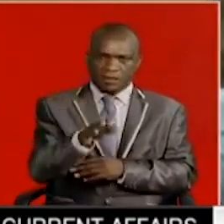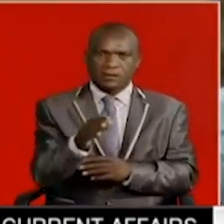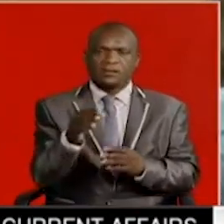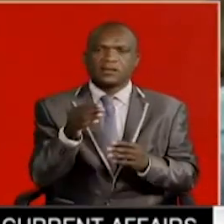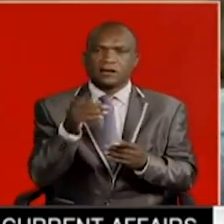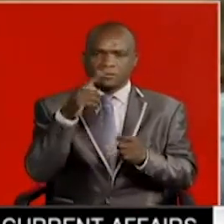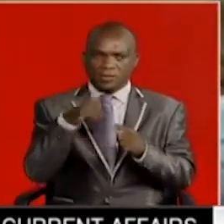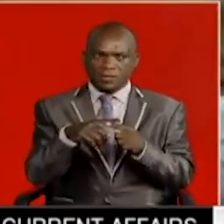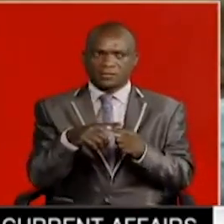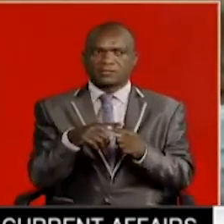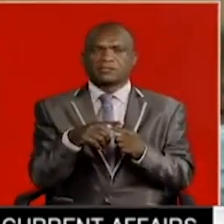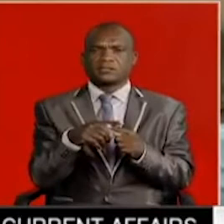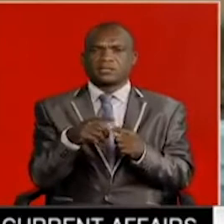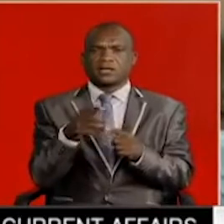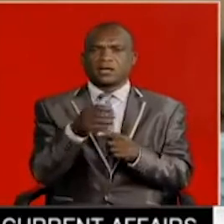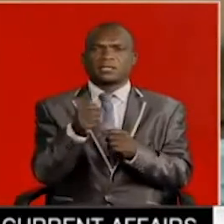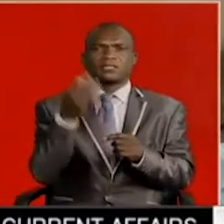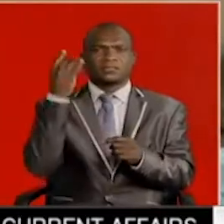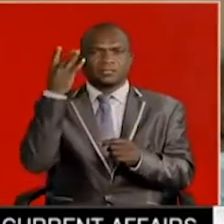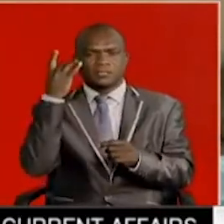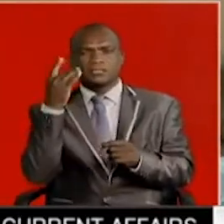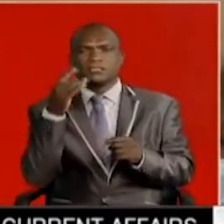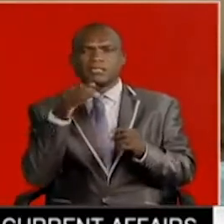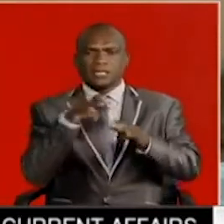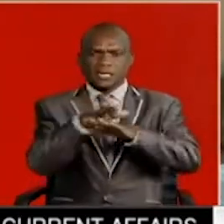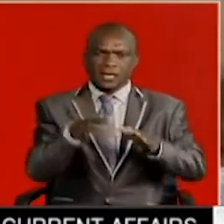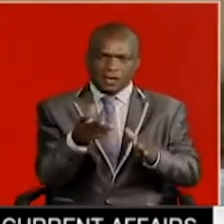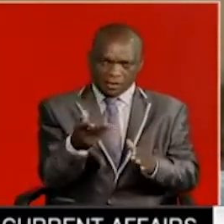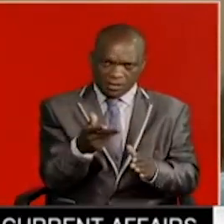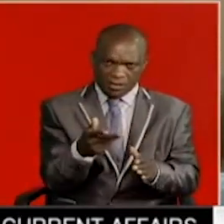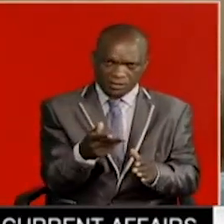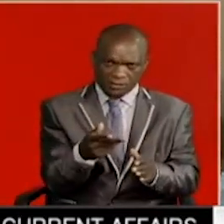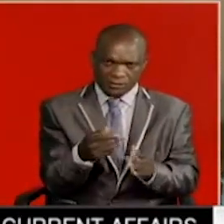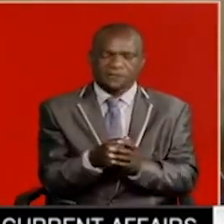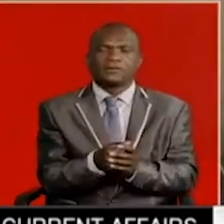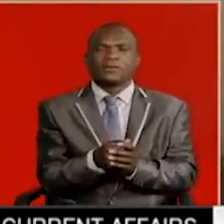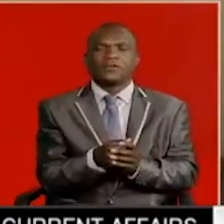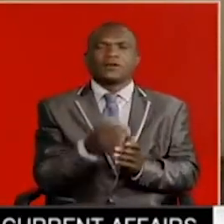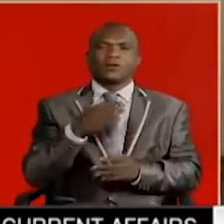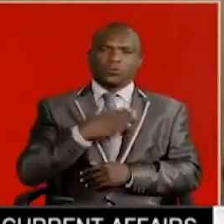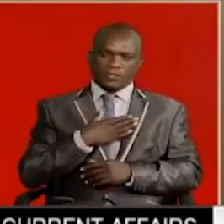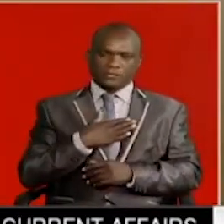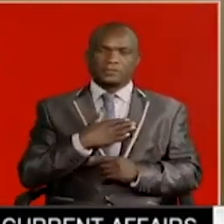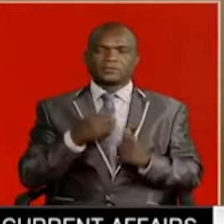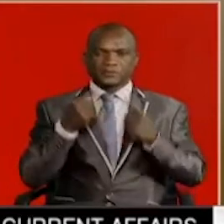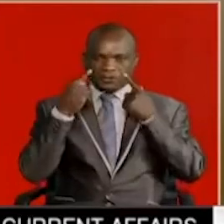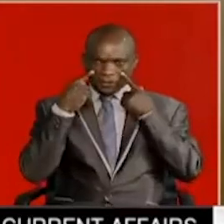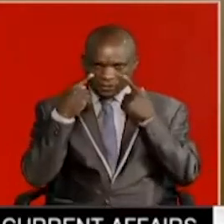epidemiological picture of the disease. So we'll be looking at